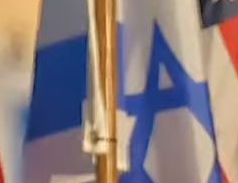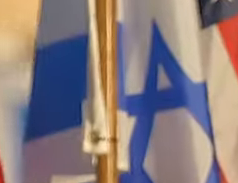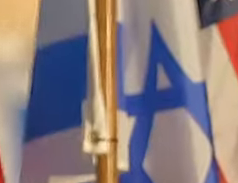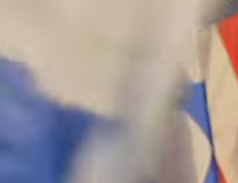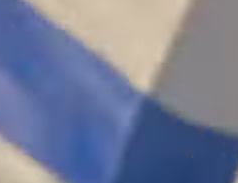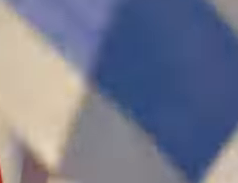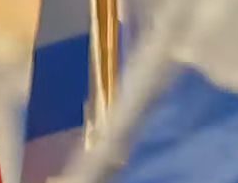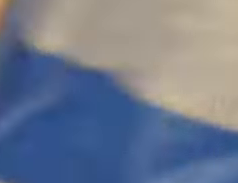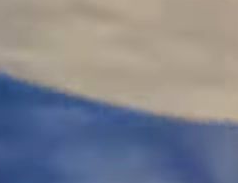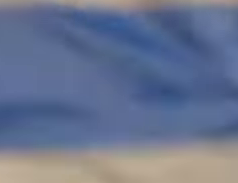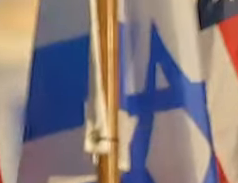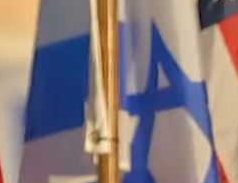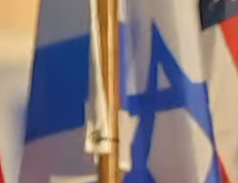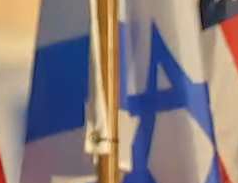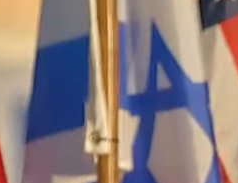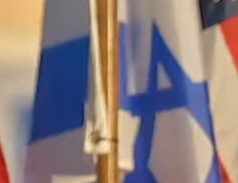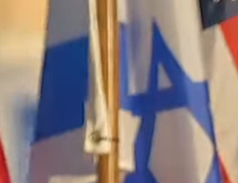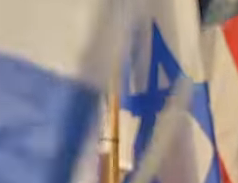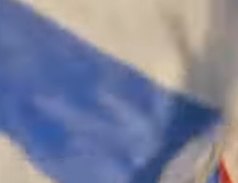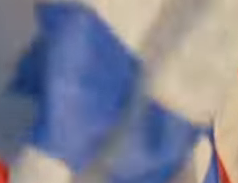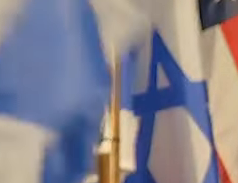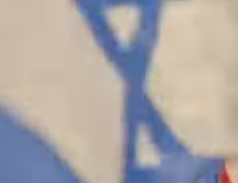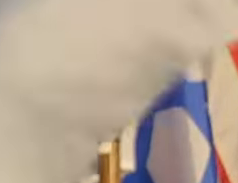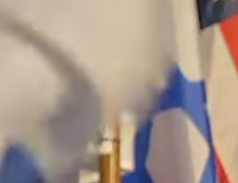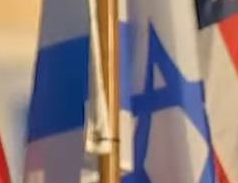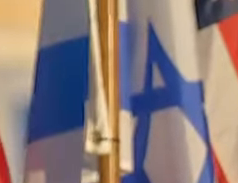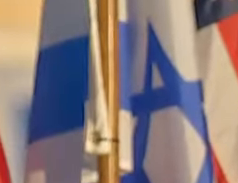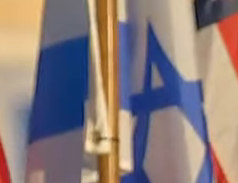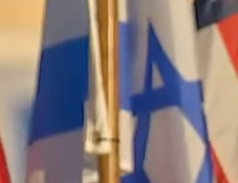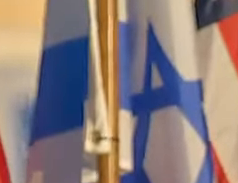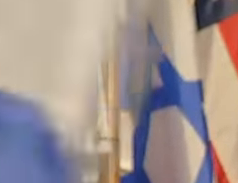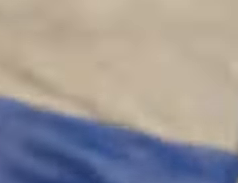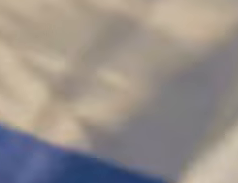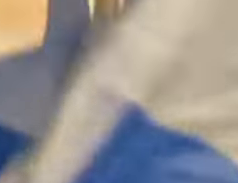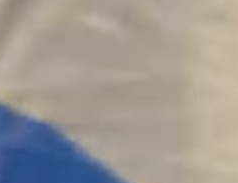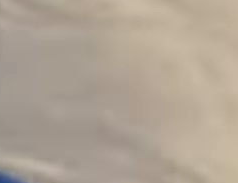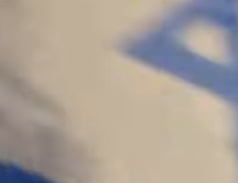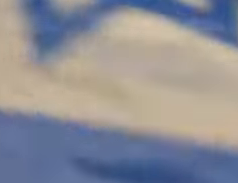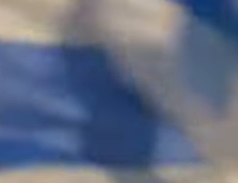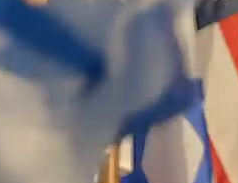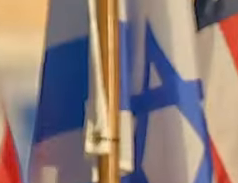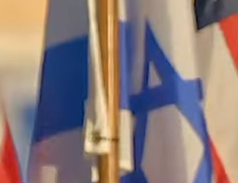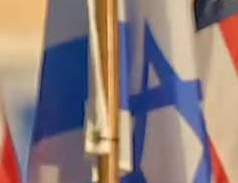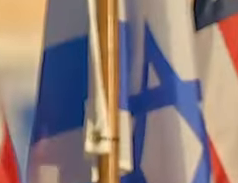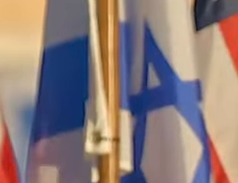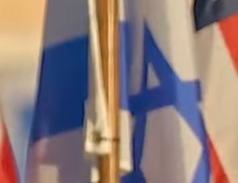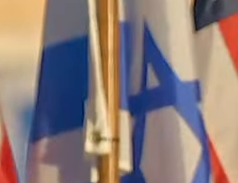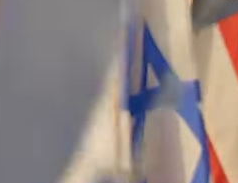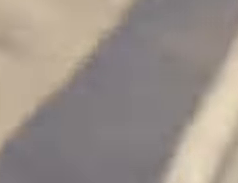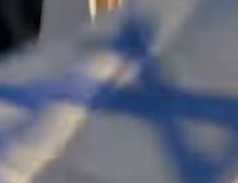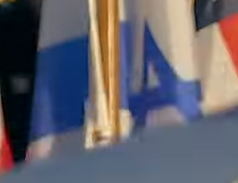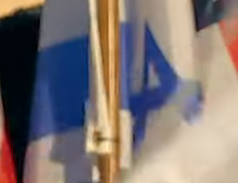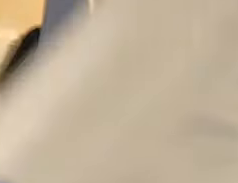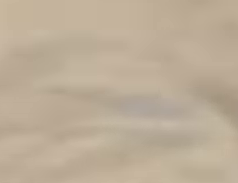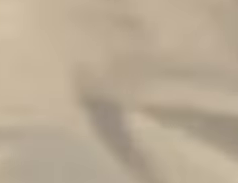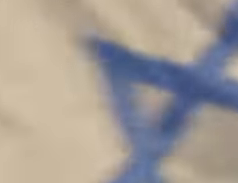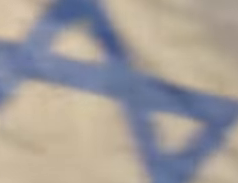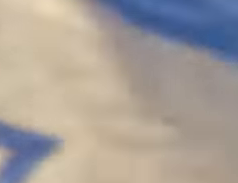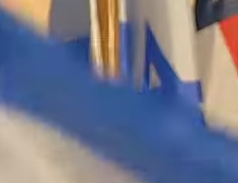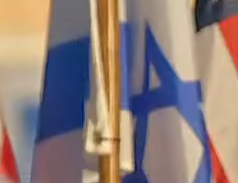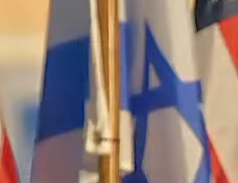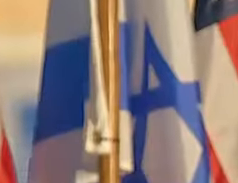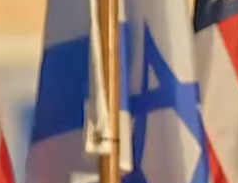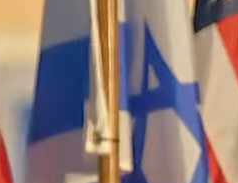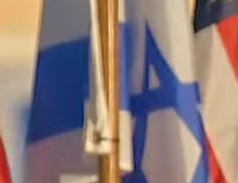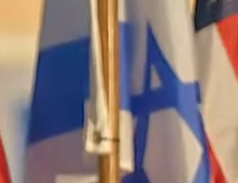now. We need to keep speaking up. We need to keep posting. We need to keep getting together and keep showing the